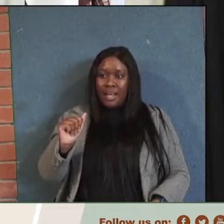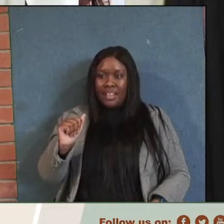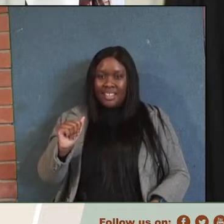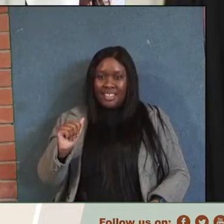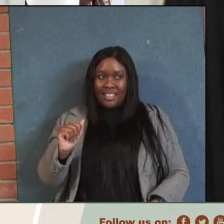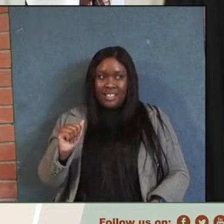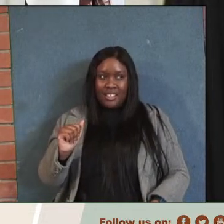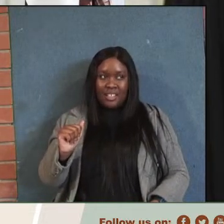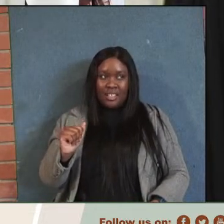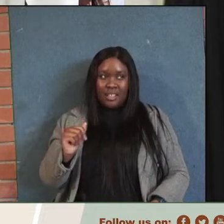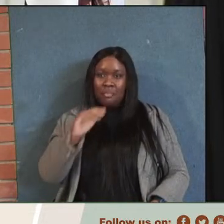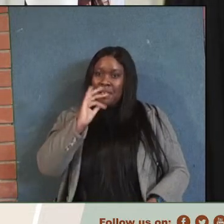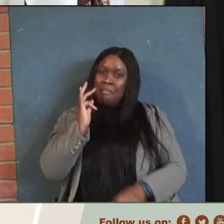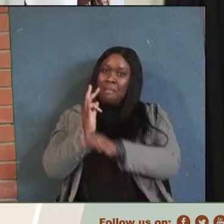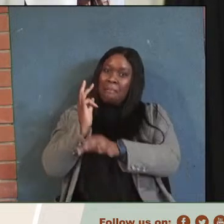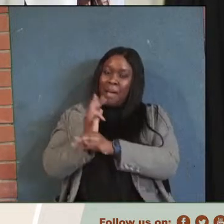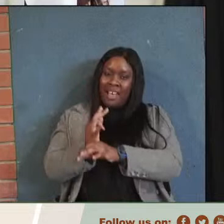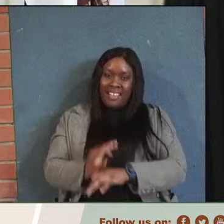He's our Papa.